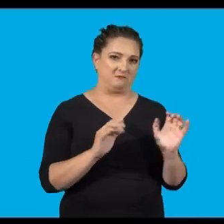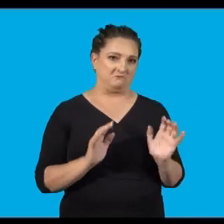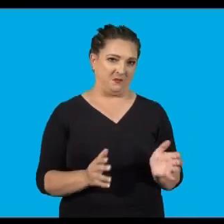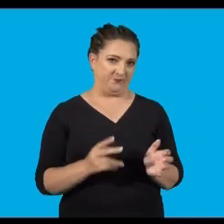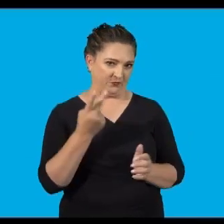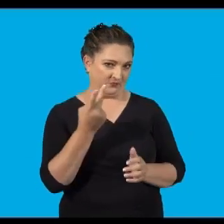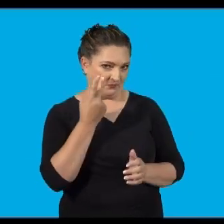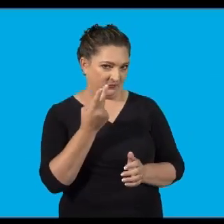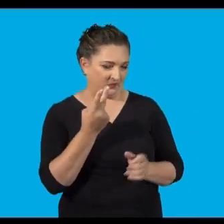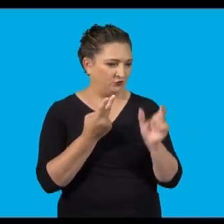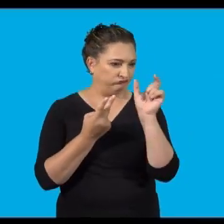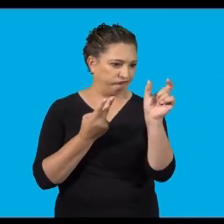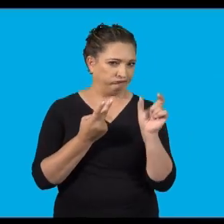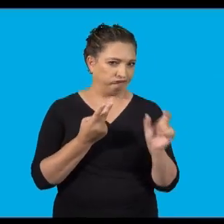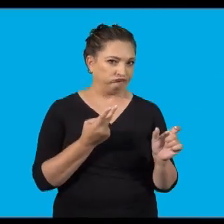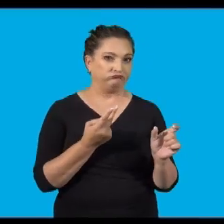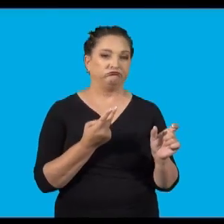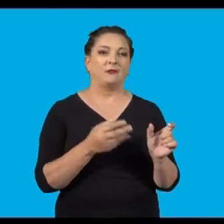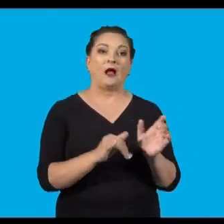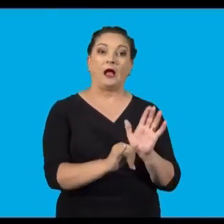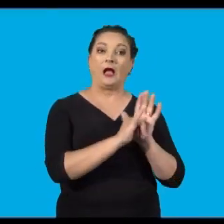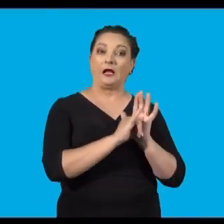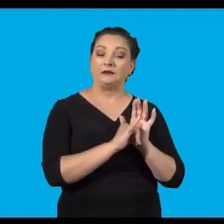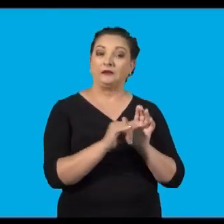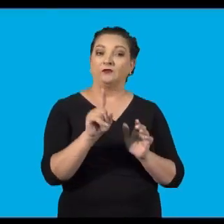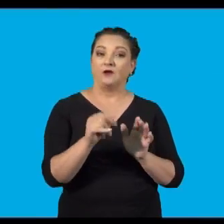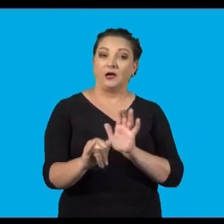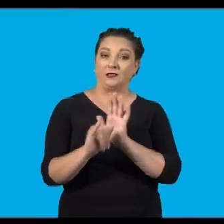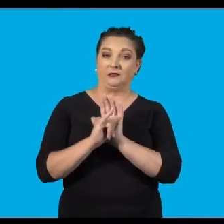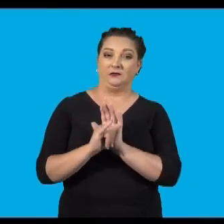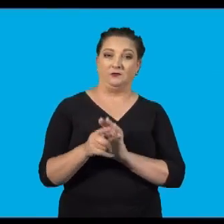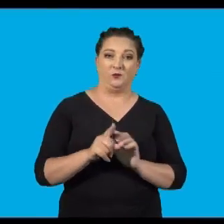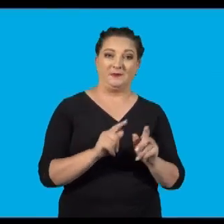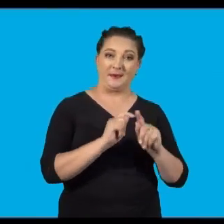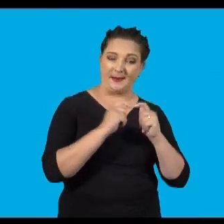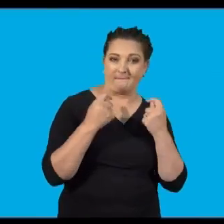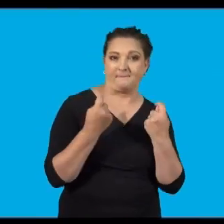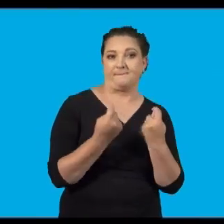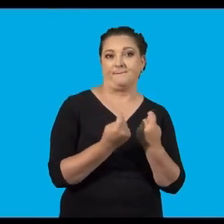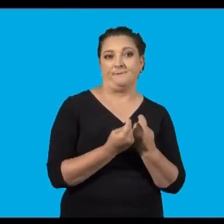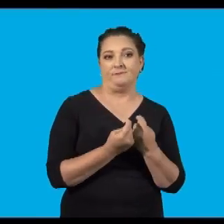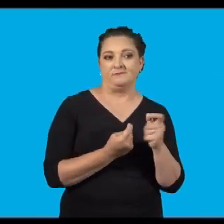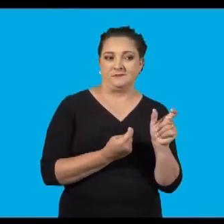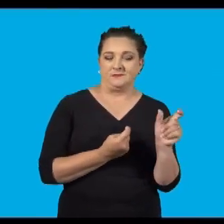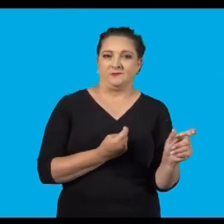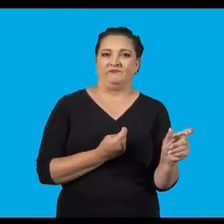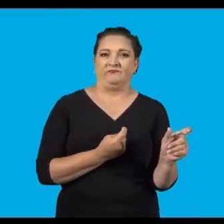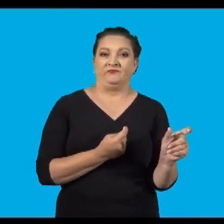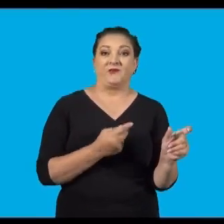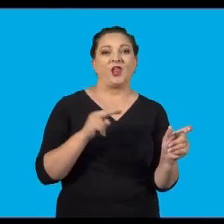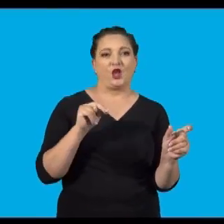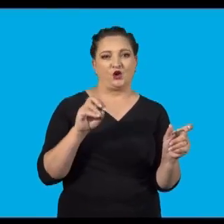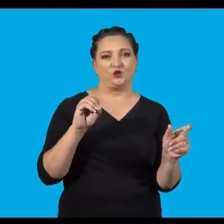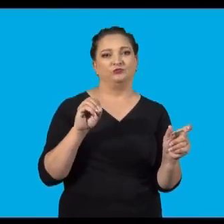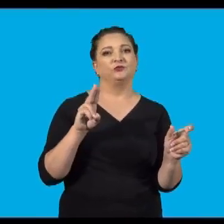underlined words only, and we identified it as your team, underlined